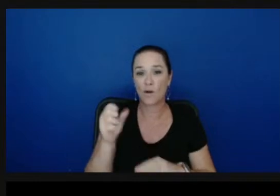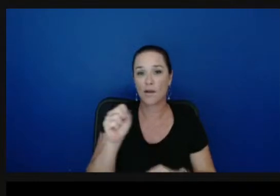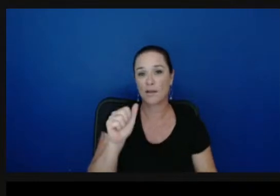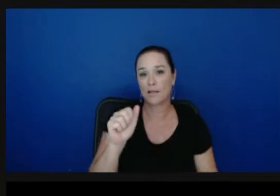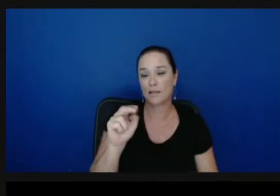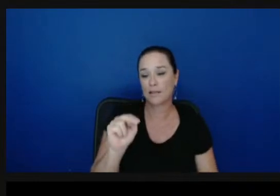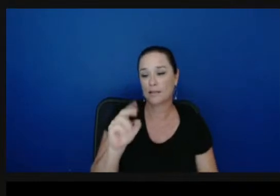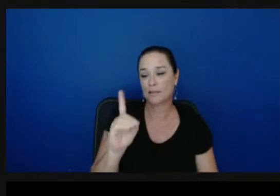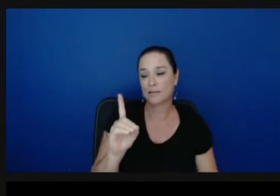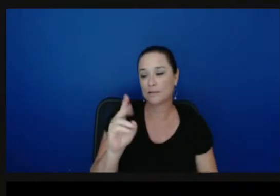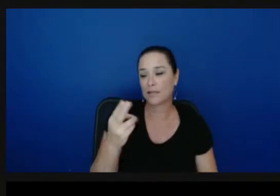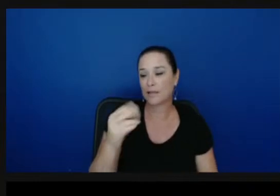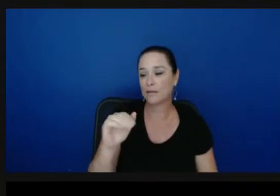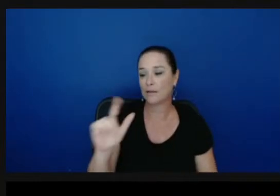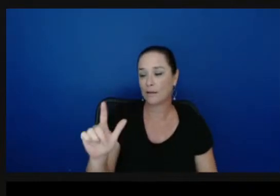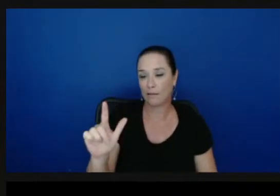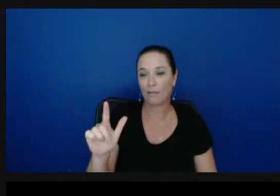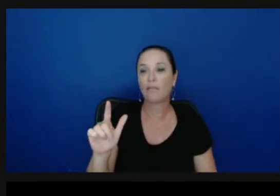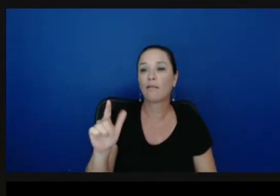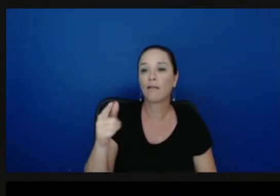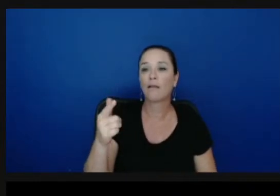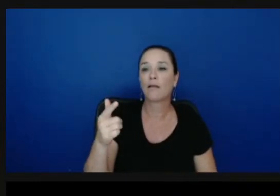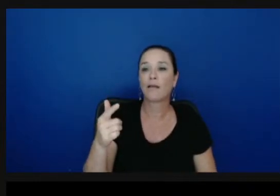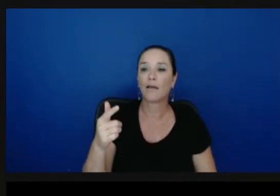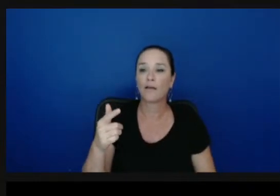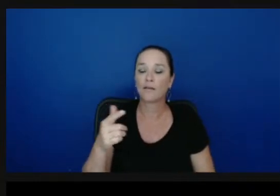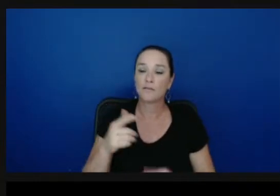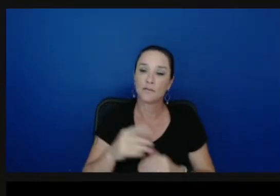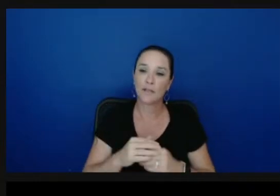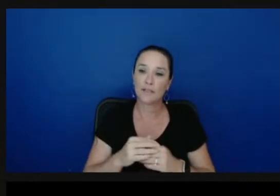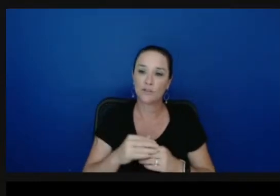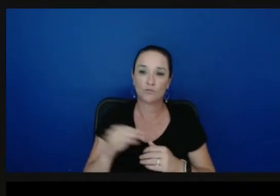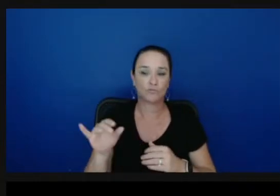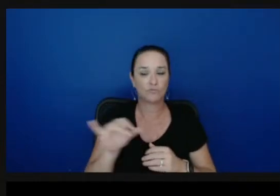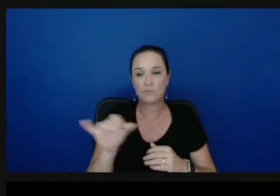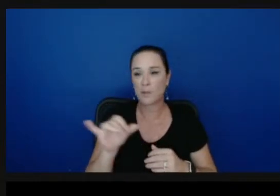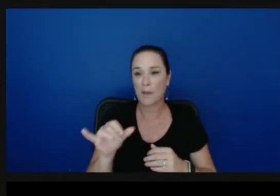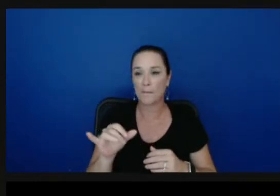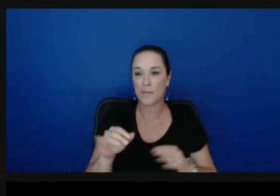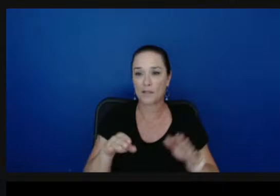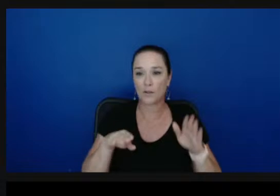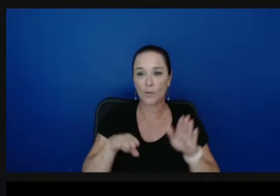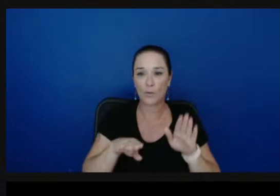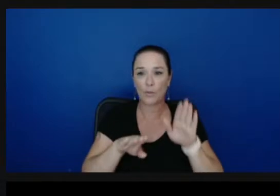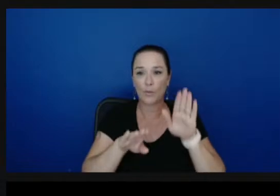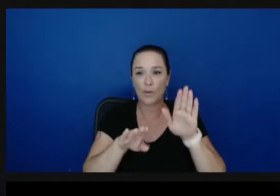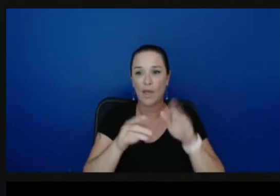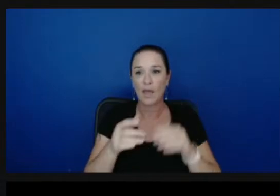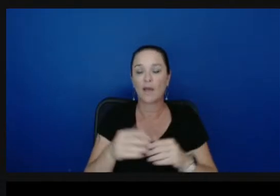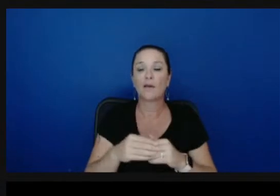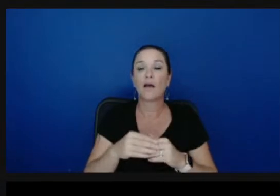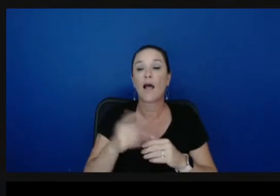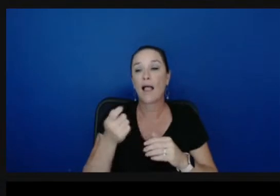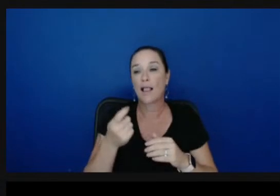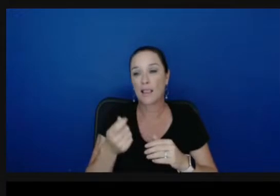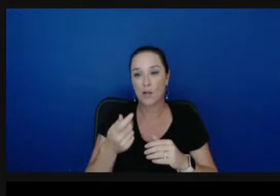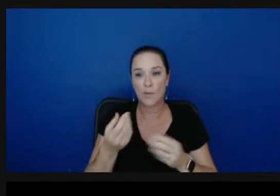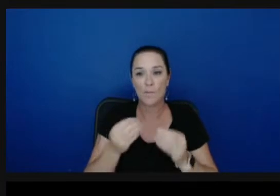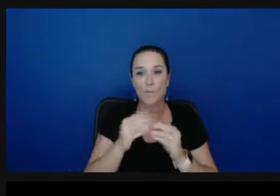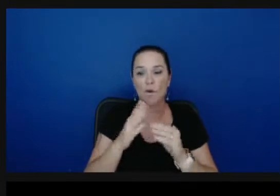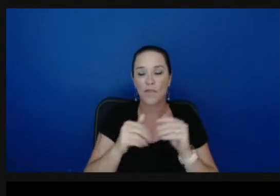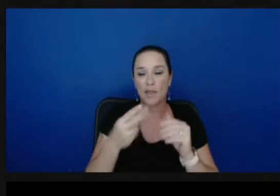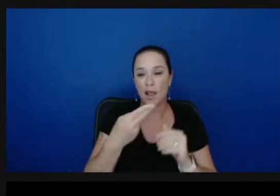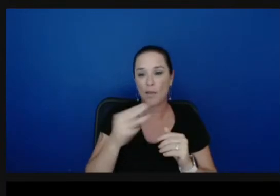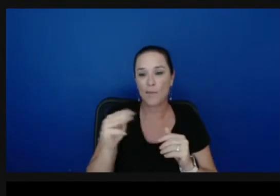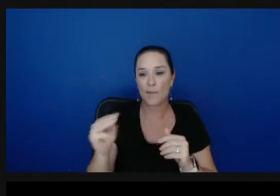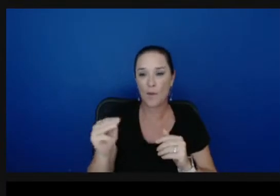it is too, right? With Hawaiian kicking in slightly ahead of the South Caldera area, but both active as we